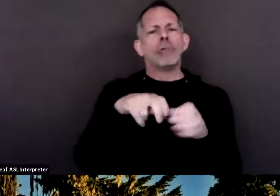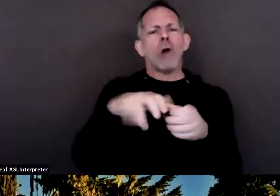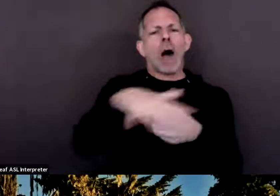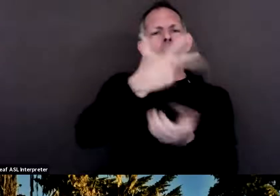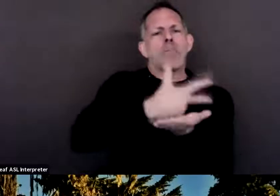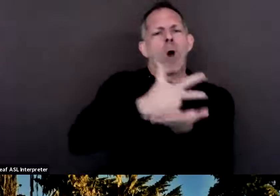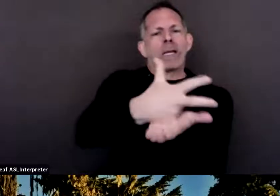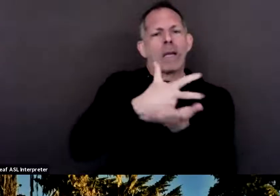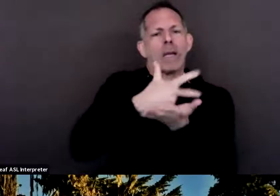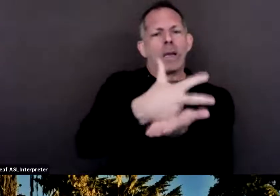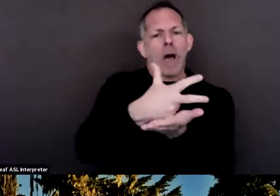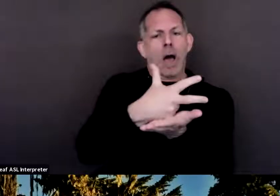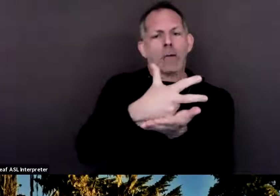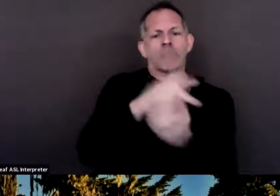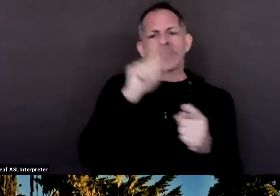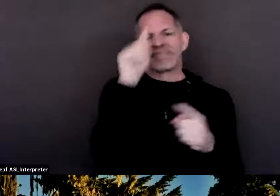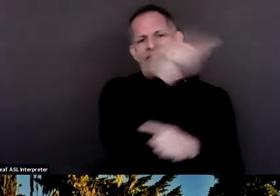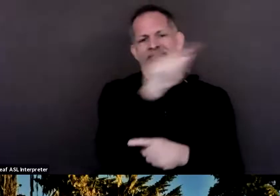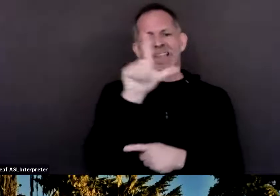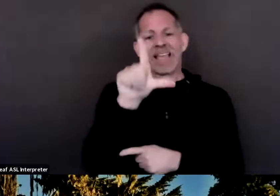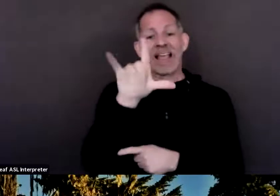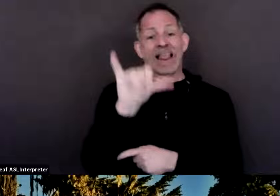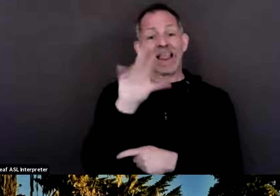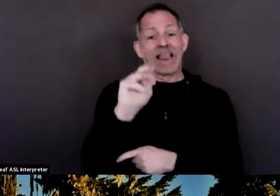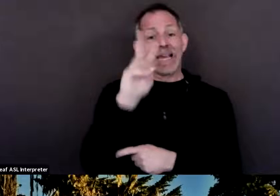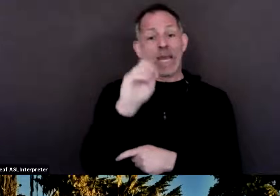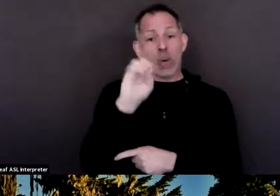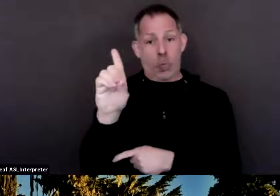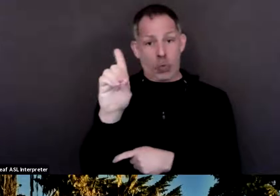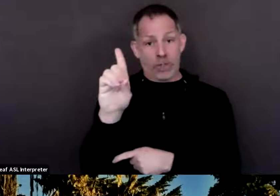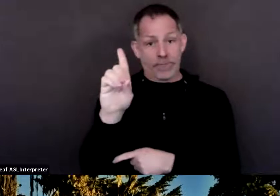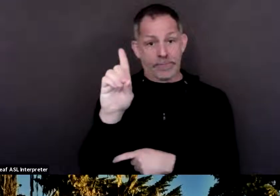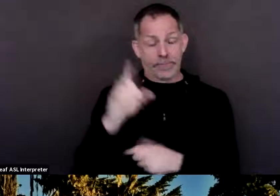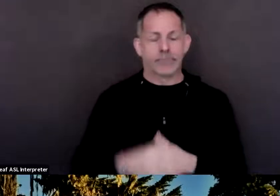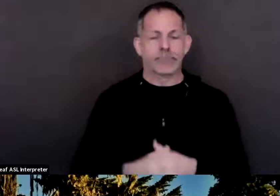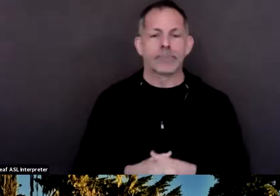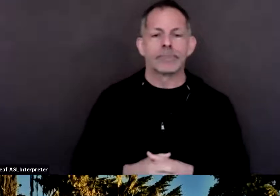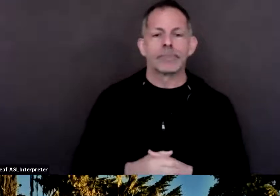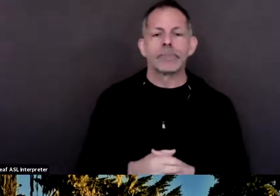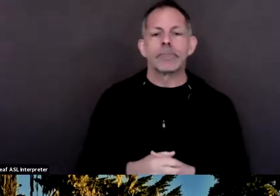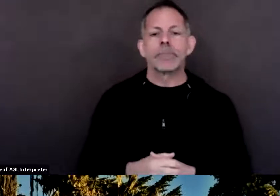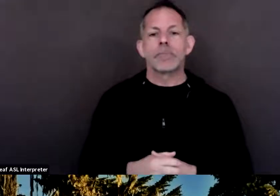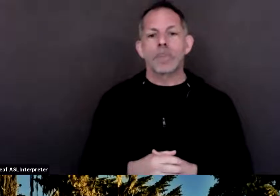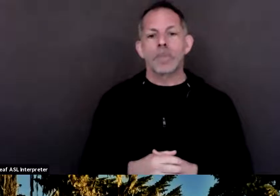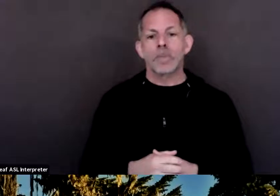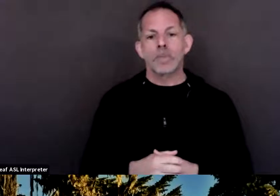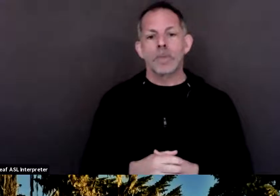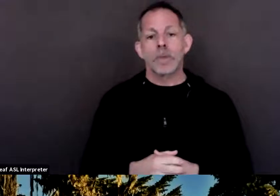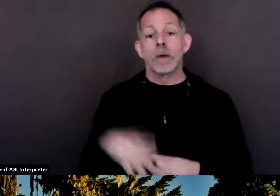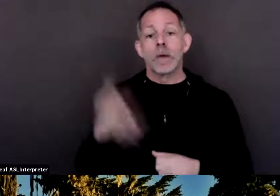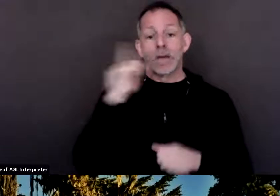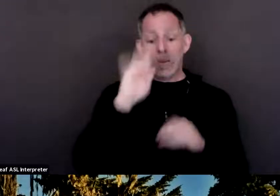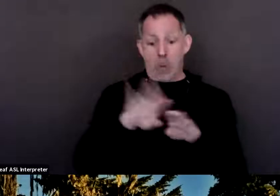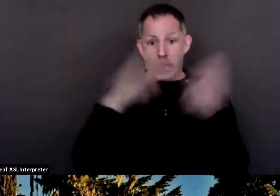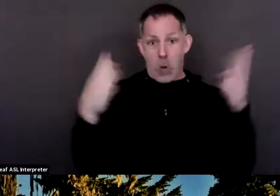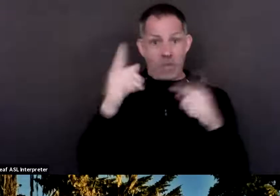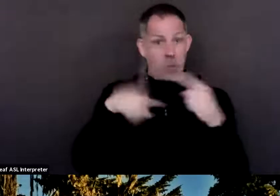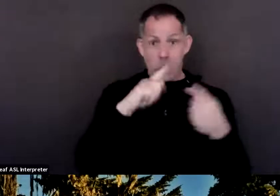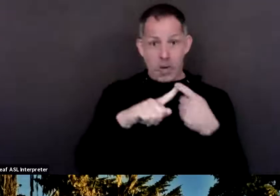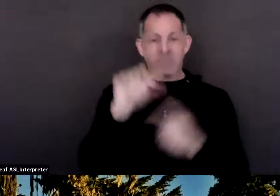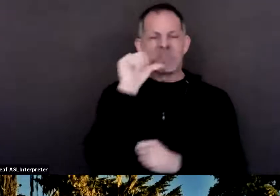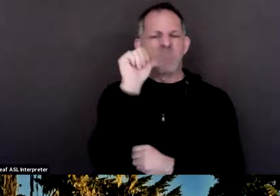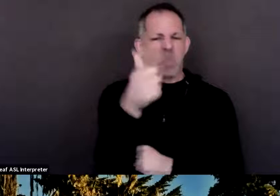in Linwood. And this new mass vaccination site will open tomorrow. Like all our other vaccination